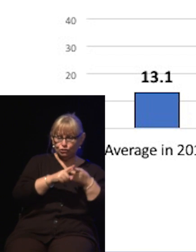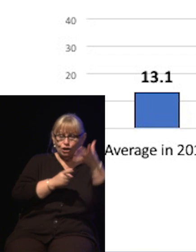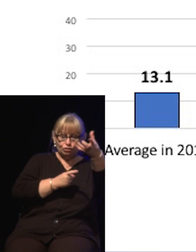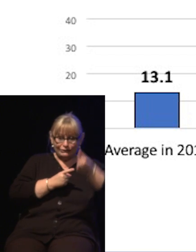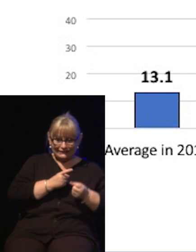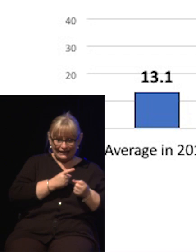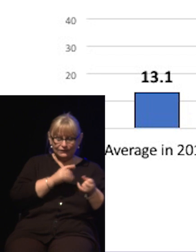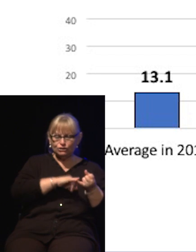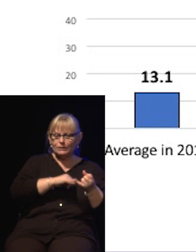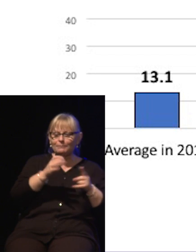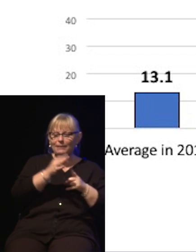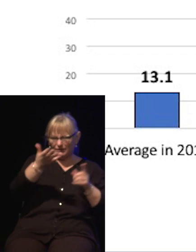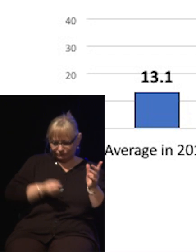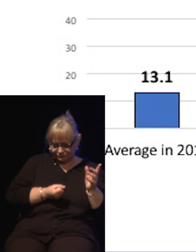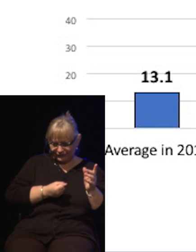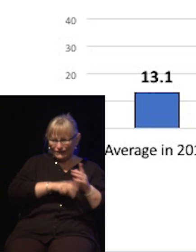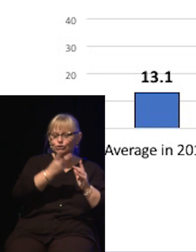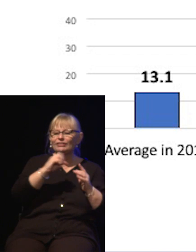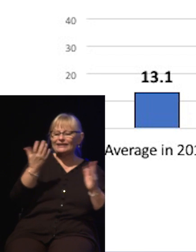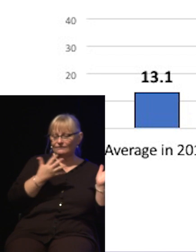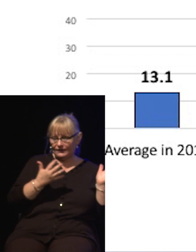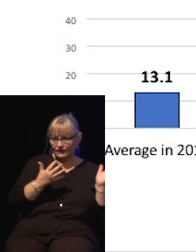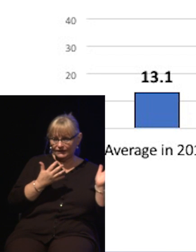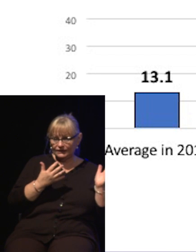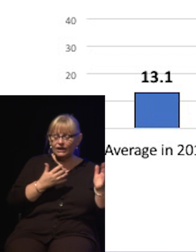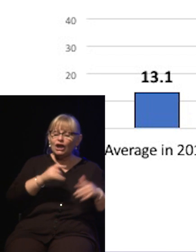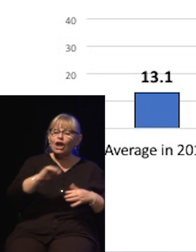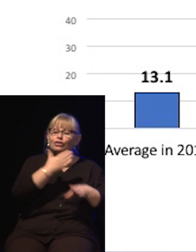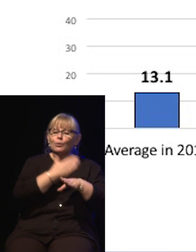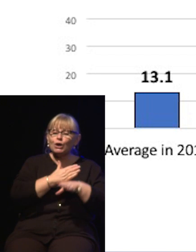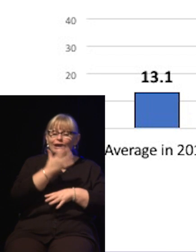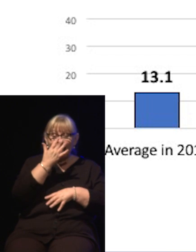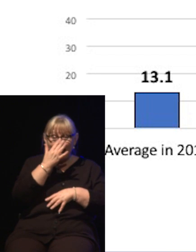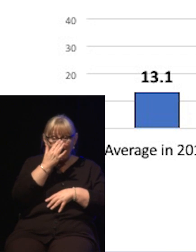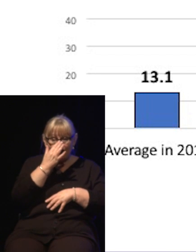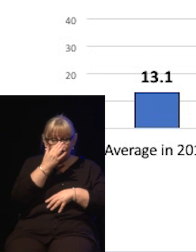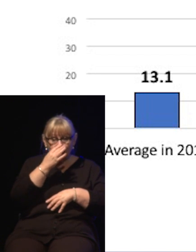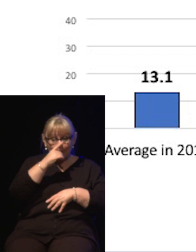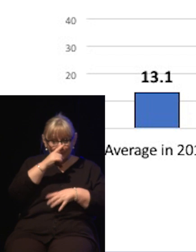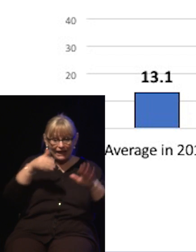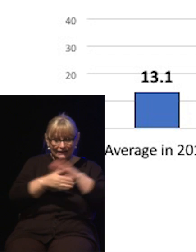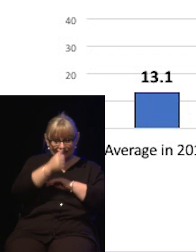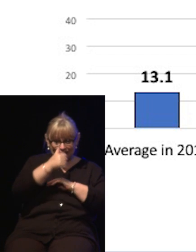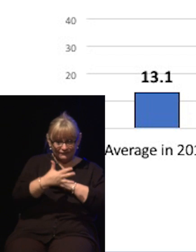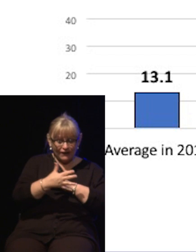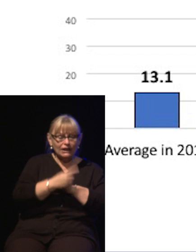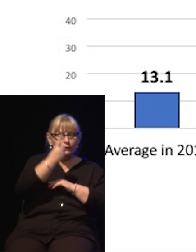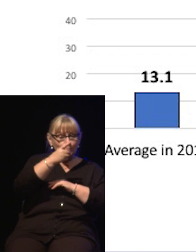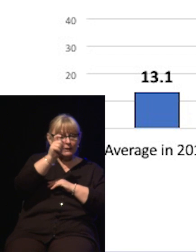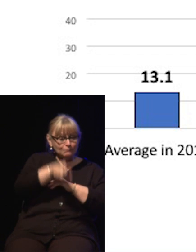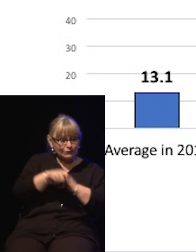social security payment in 2015, amongst working age people below the age of 65, it was about 1 person in